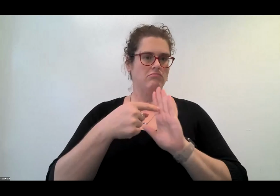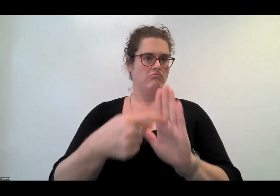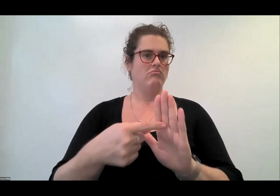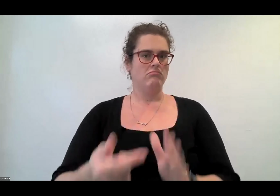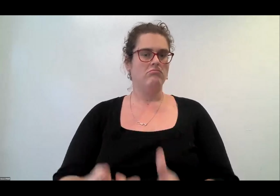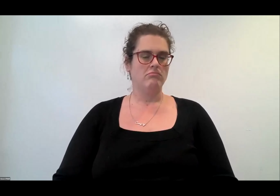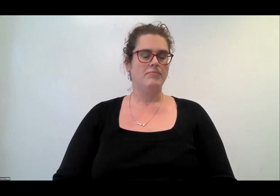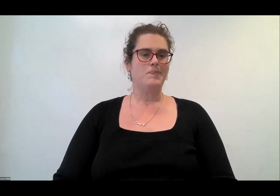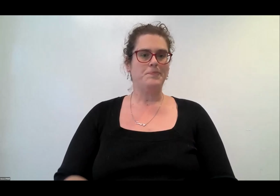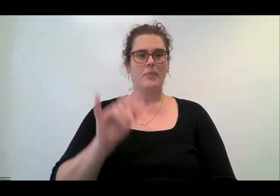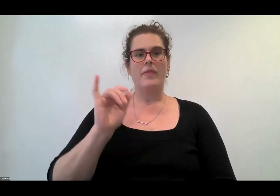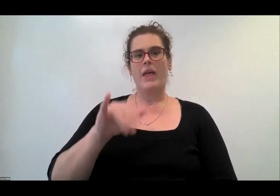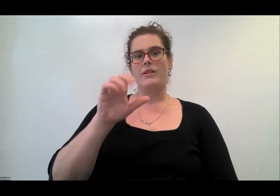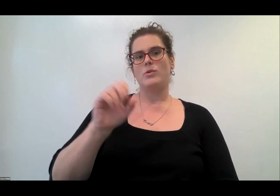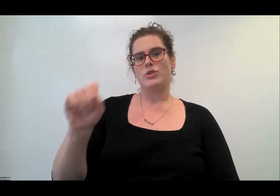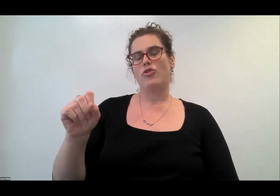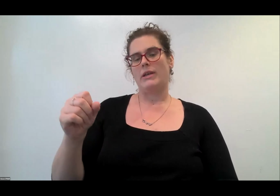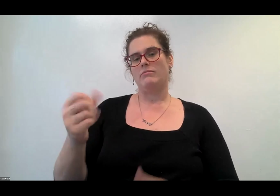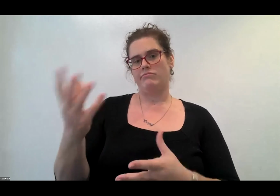that's provided by Social Security.